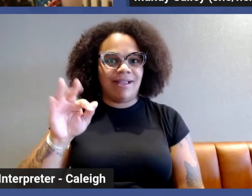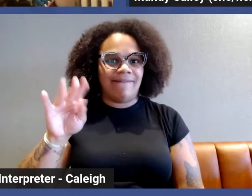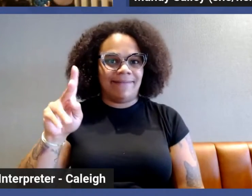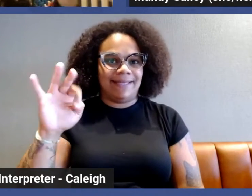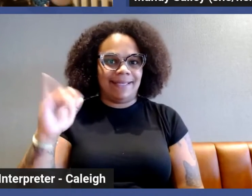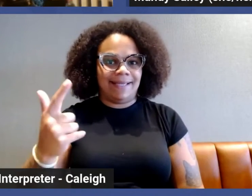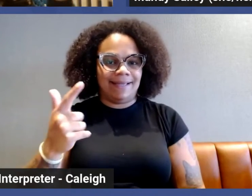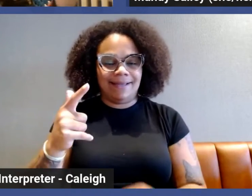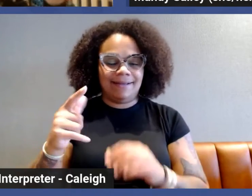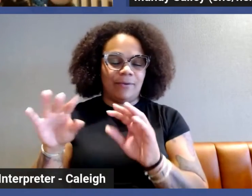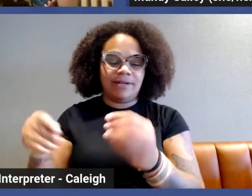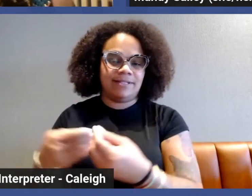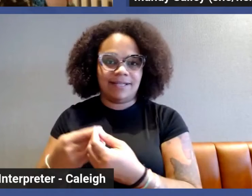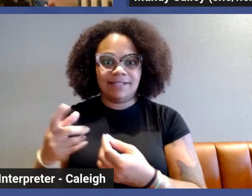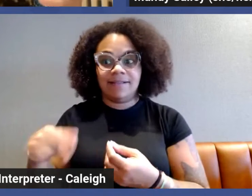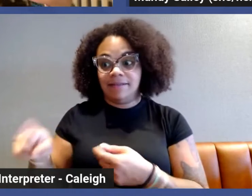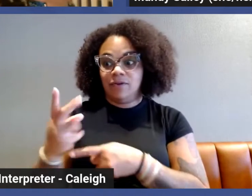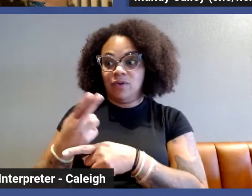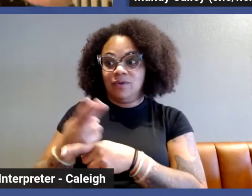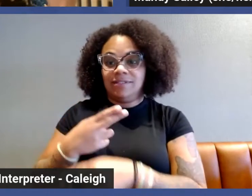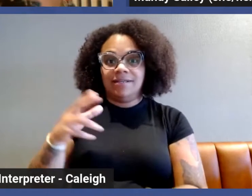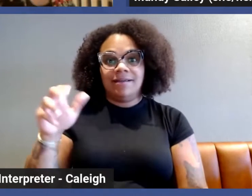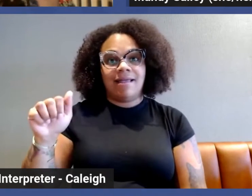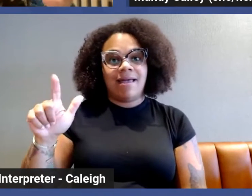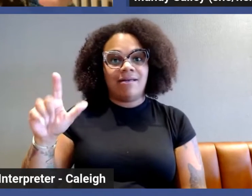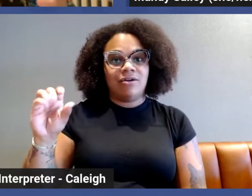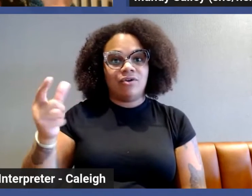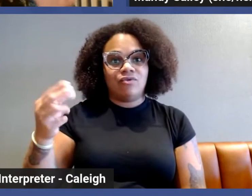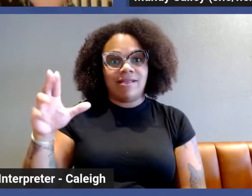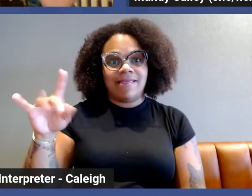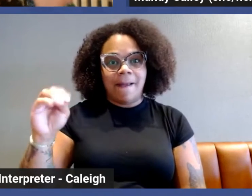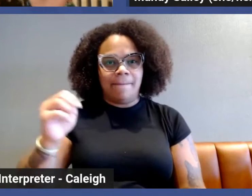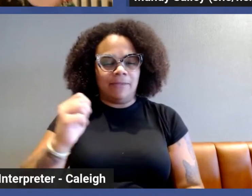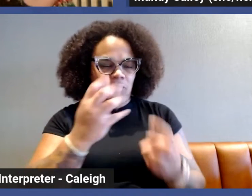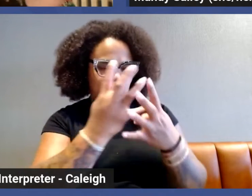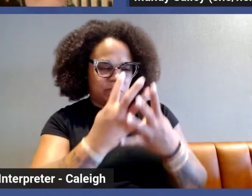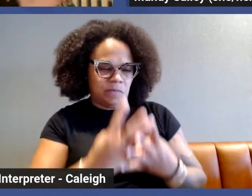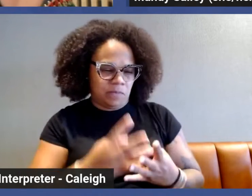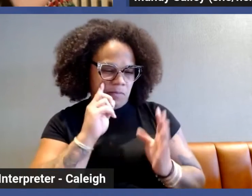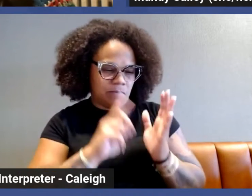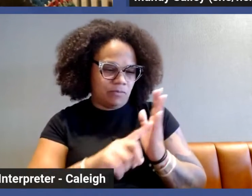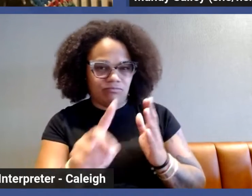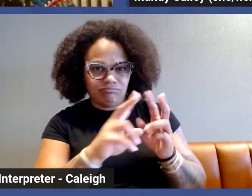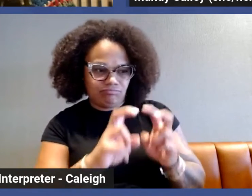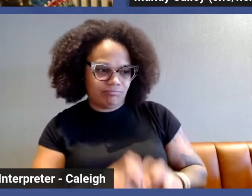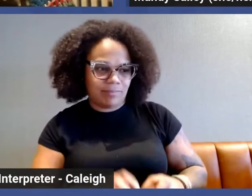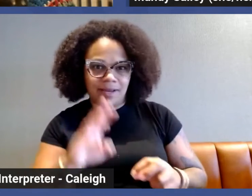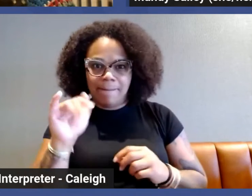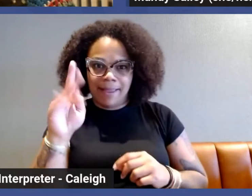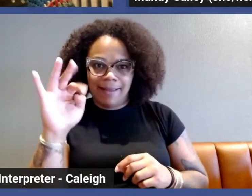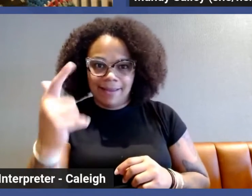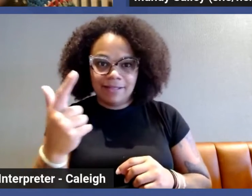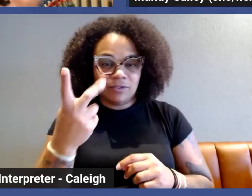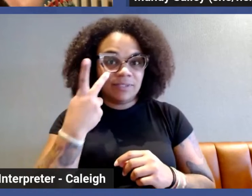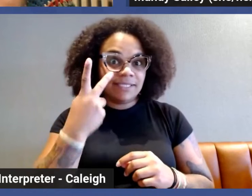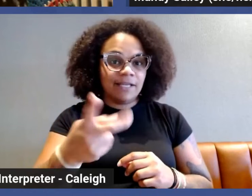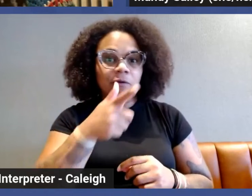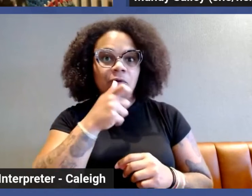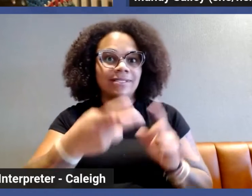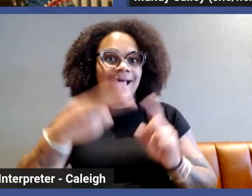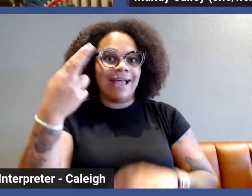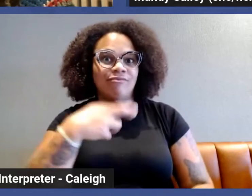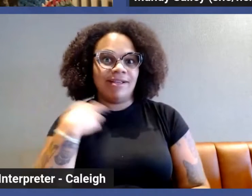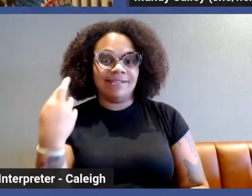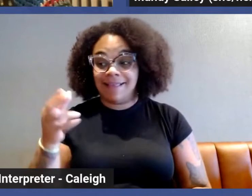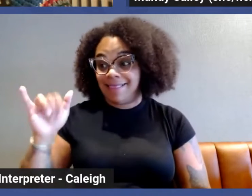algorithmic analysis of banking to see who's a high risk, like that's being used for all kinds of things,